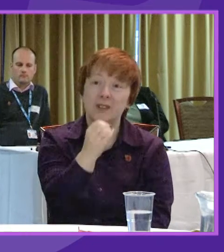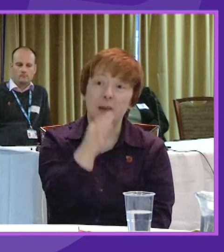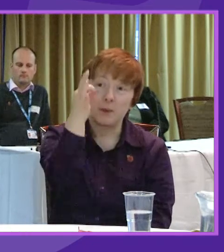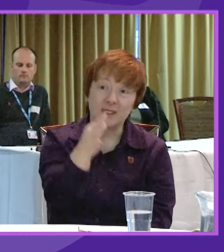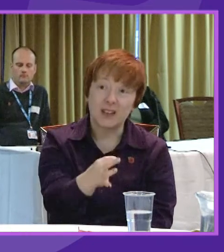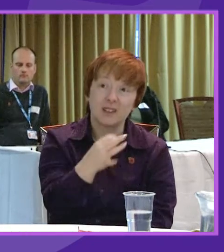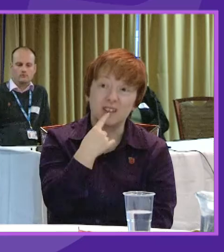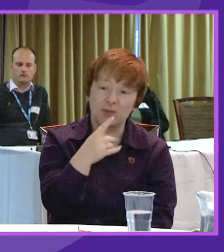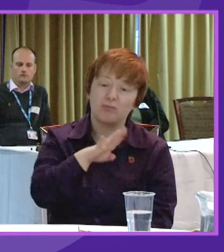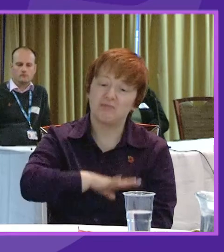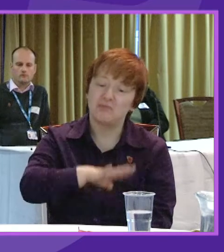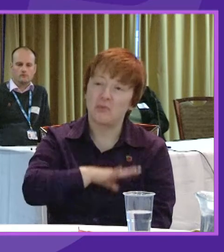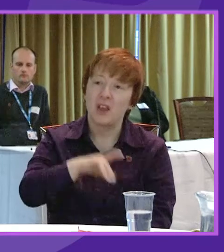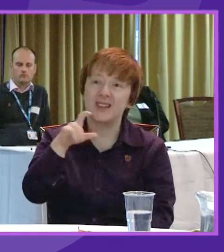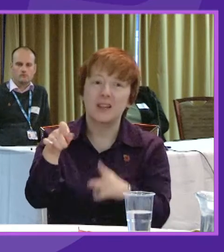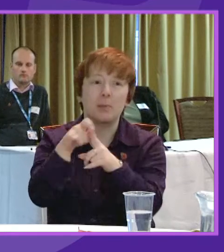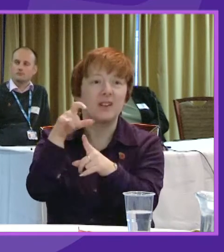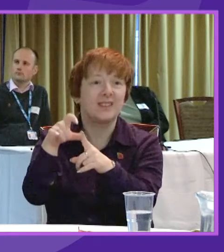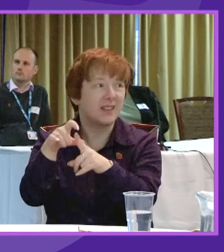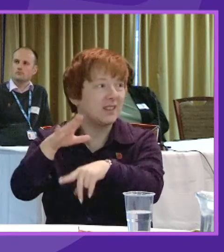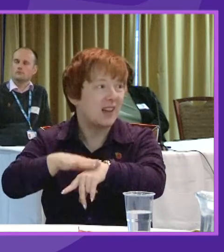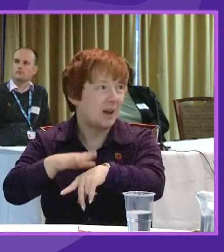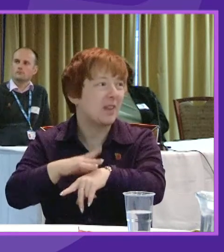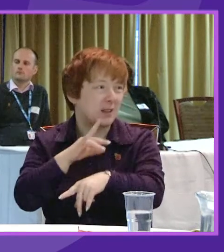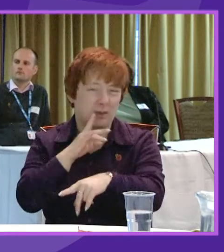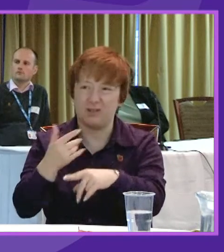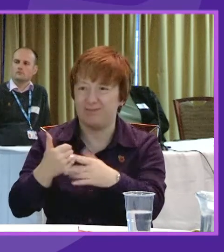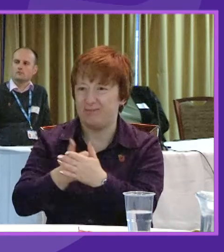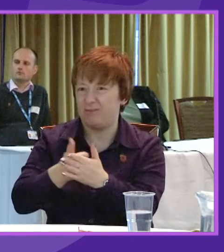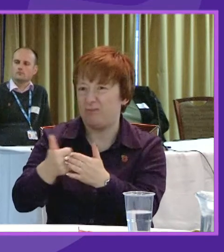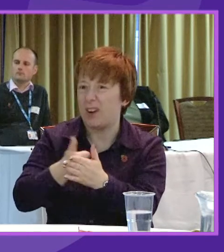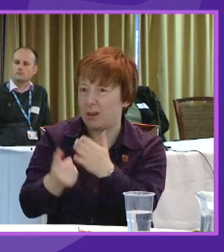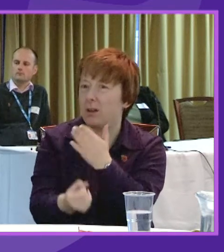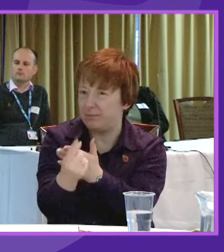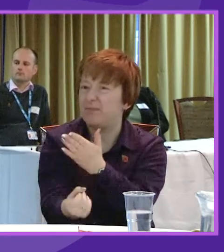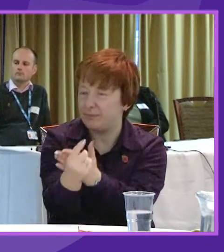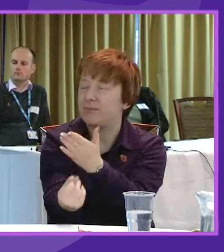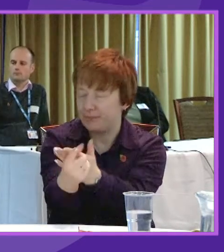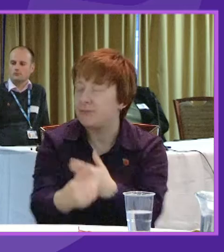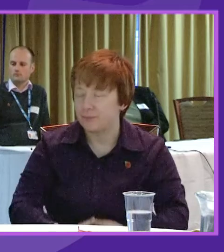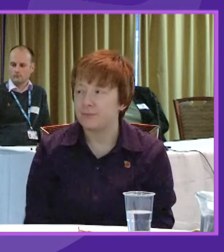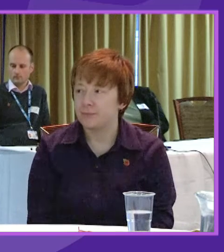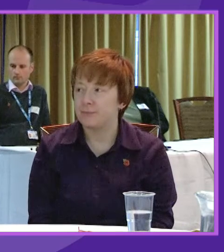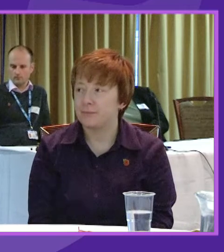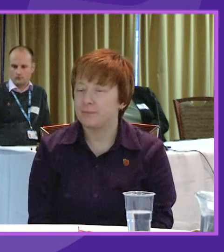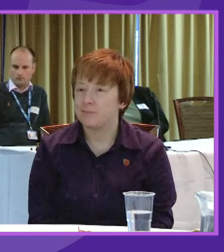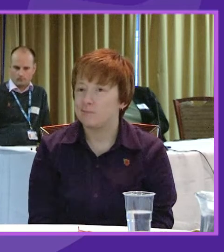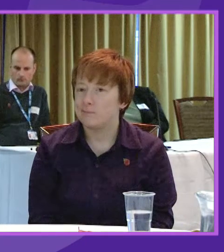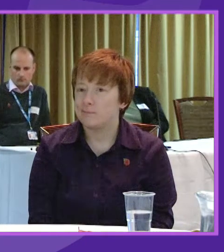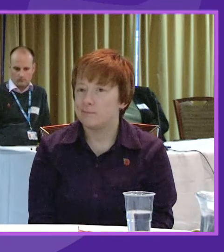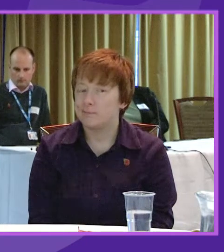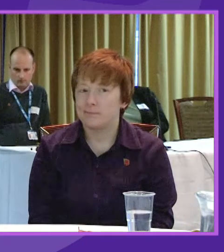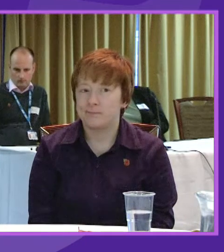with the amount of time spent on CPD, which has been a consistent theme raised by PWPs over recent years.